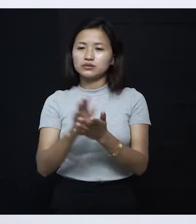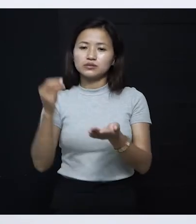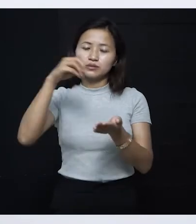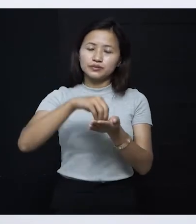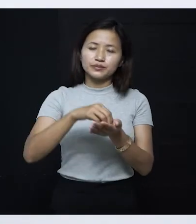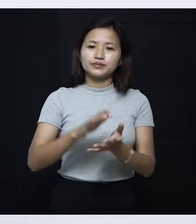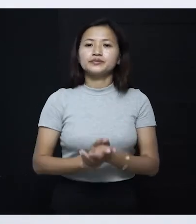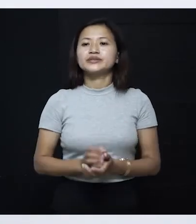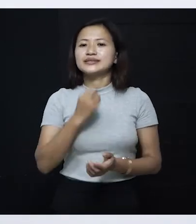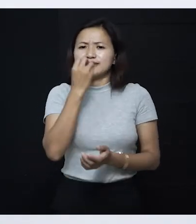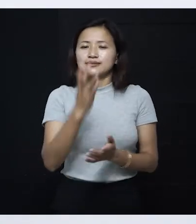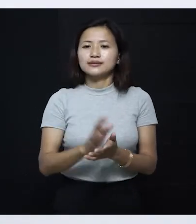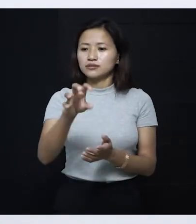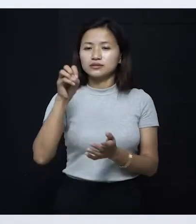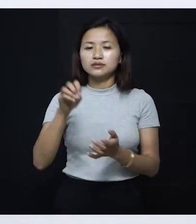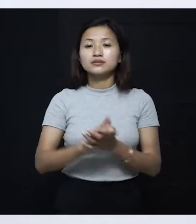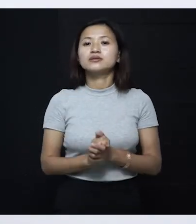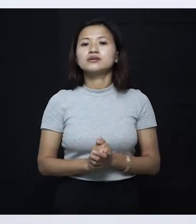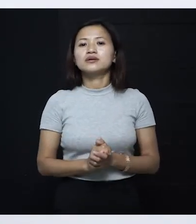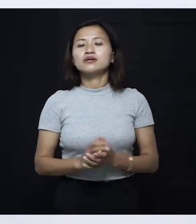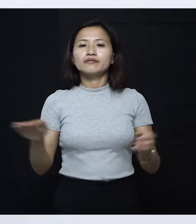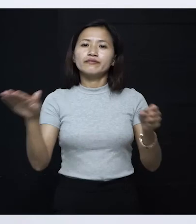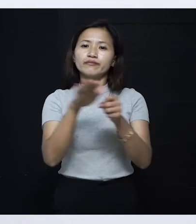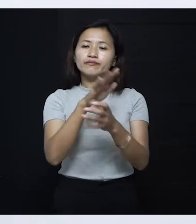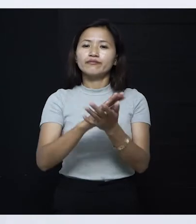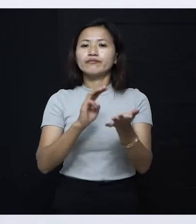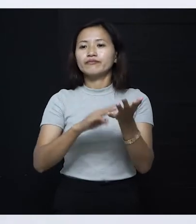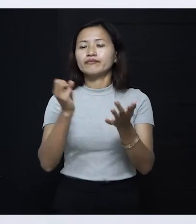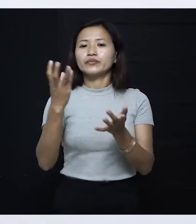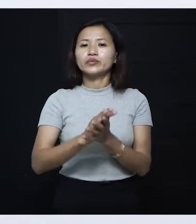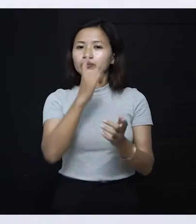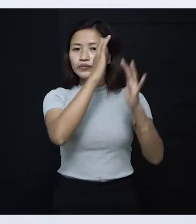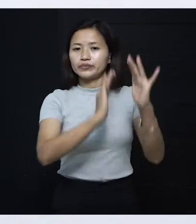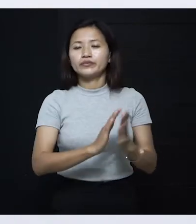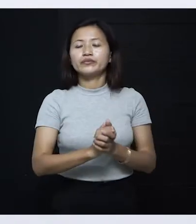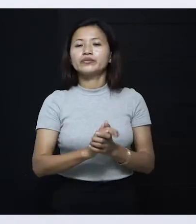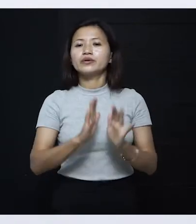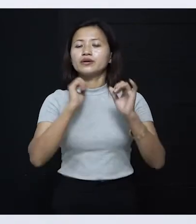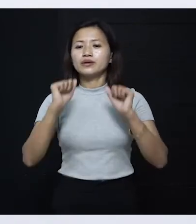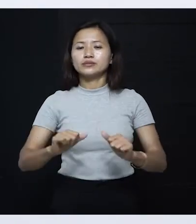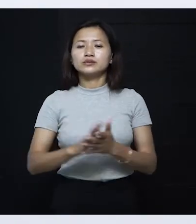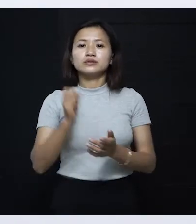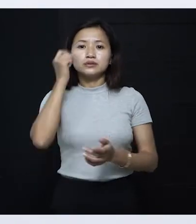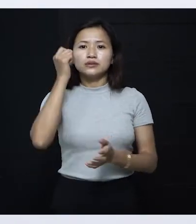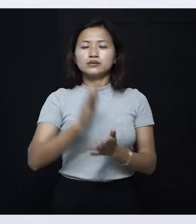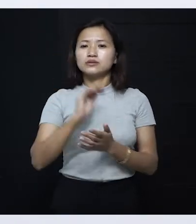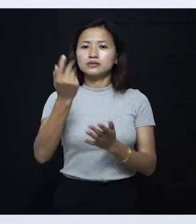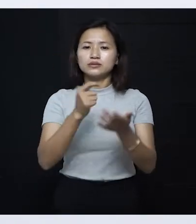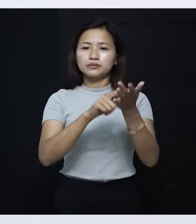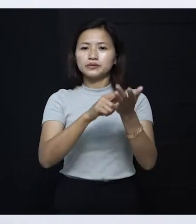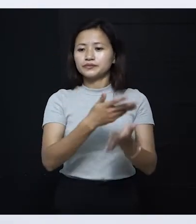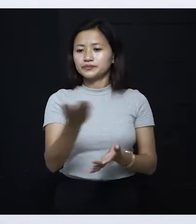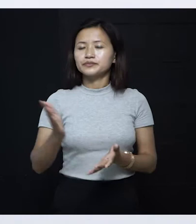mention this, easily you will get full marks, okay? So I hope I was able to make you understand some points